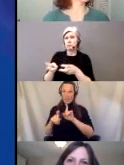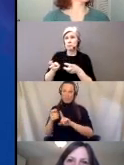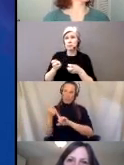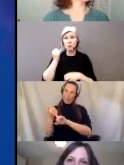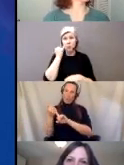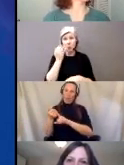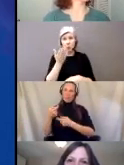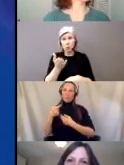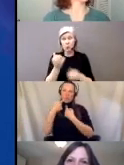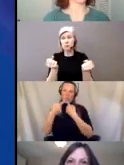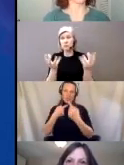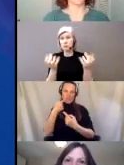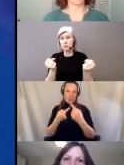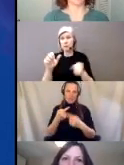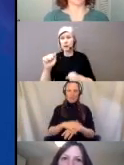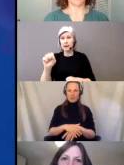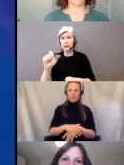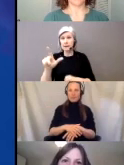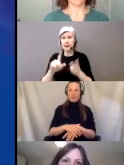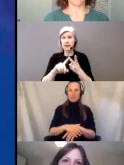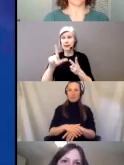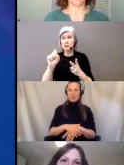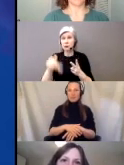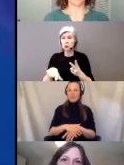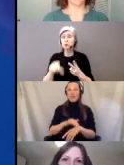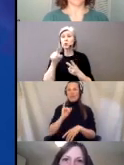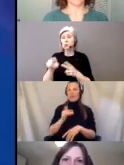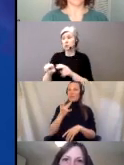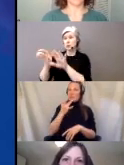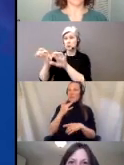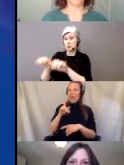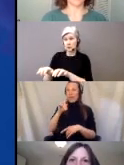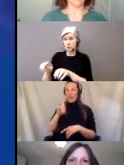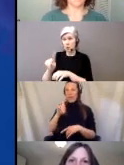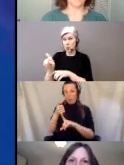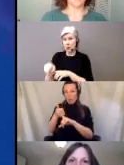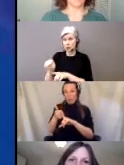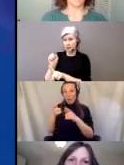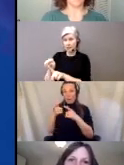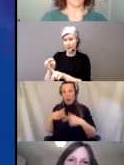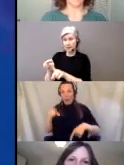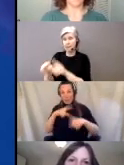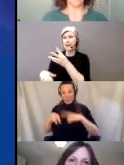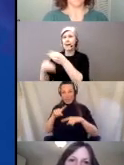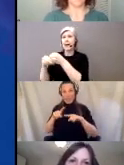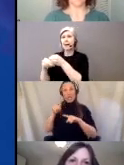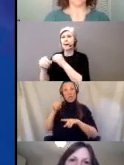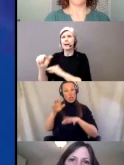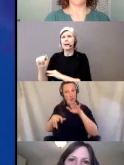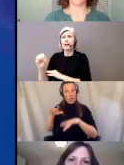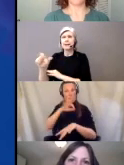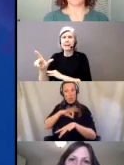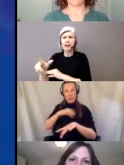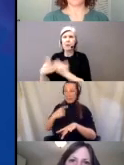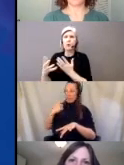or LSQ, please type ASL or LSQ in the chat box, and we will turn on your camera to sign your question